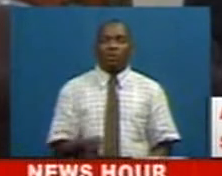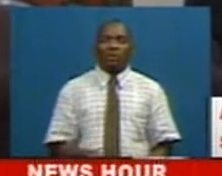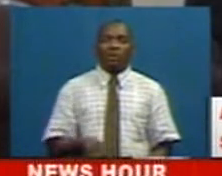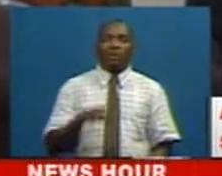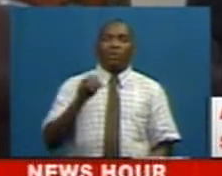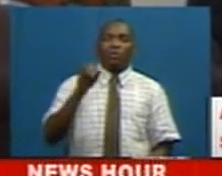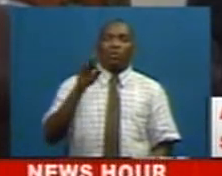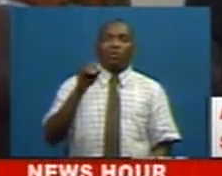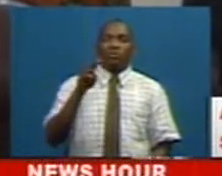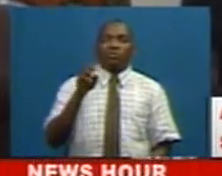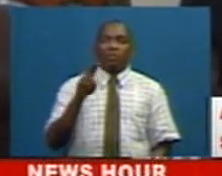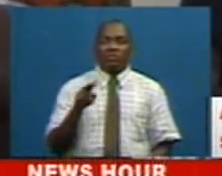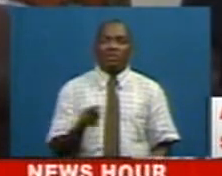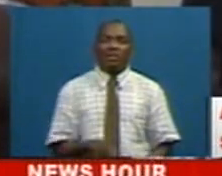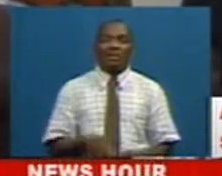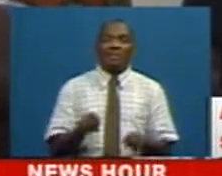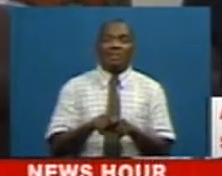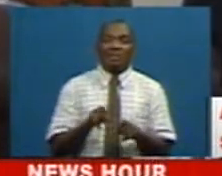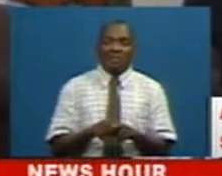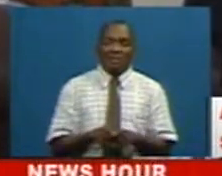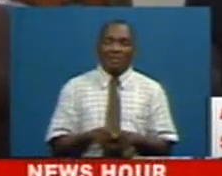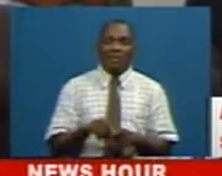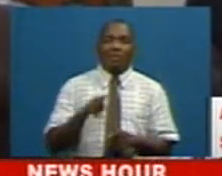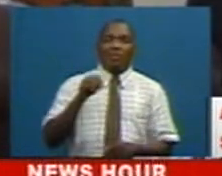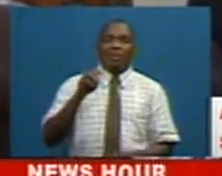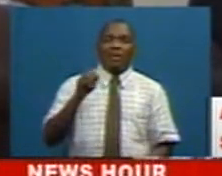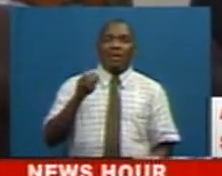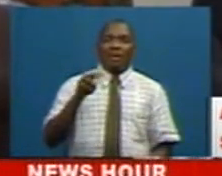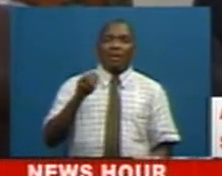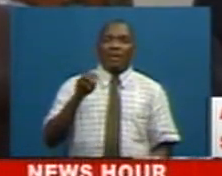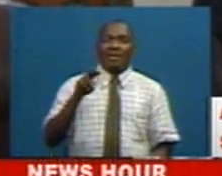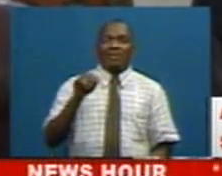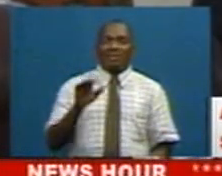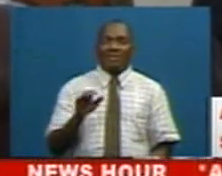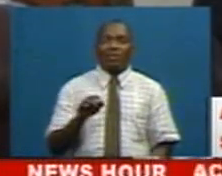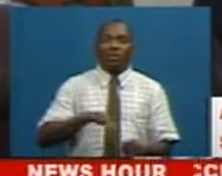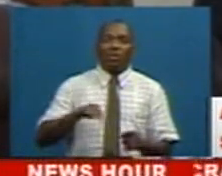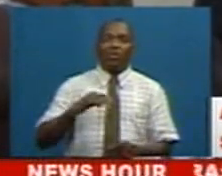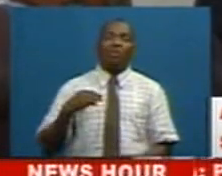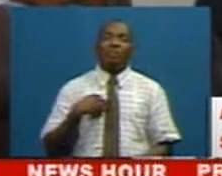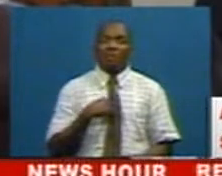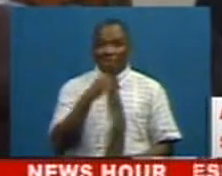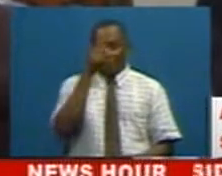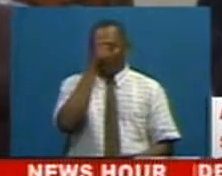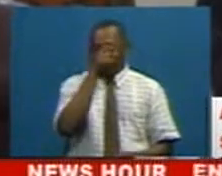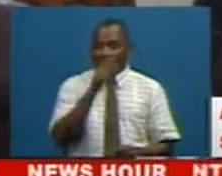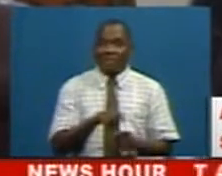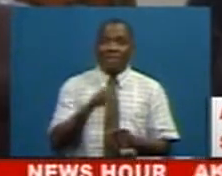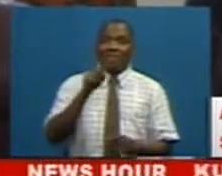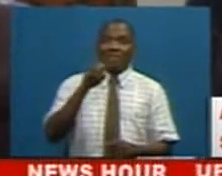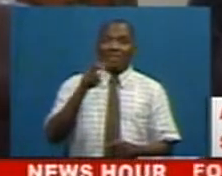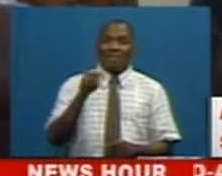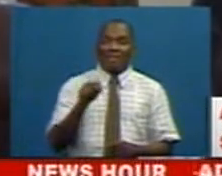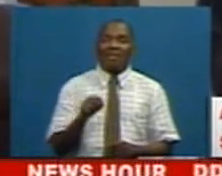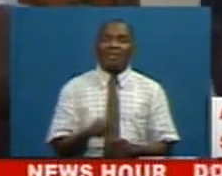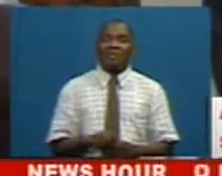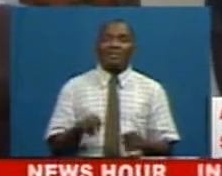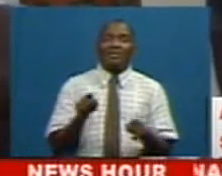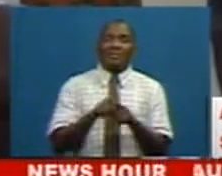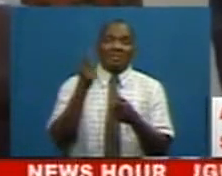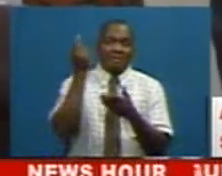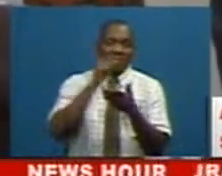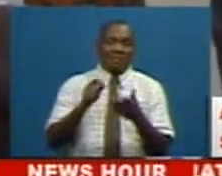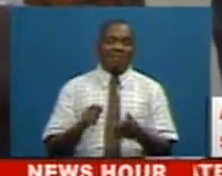Kweku Ofosuasari, and Mrs. Mercy Tego Kwaku as members. Mr. Sena Koto Ampau is